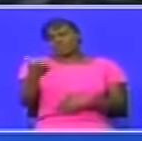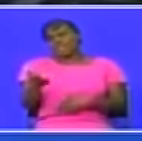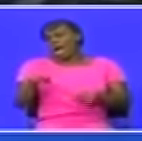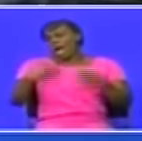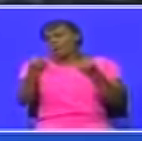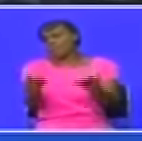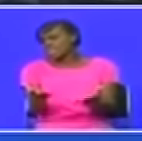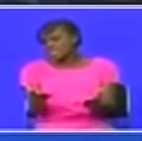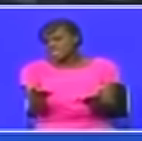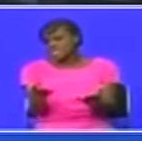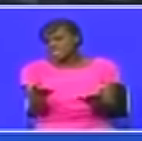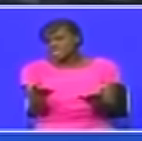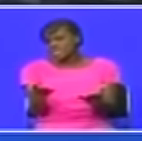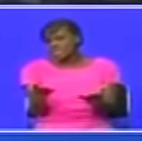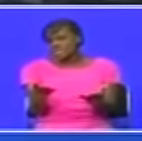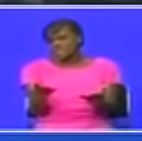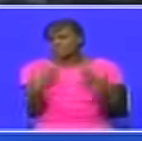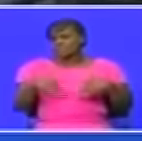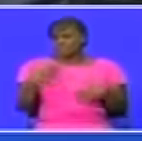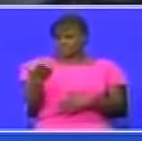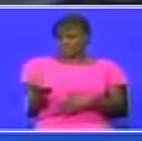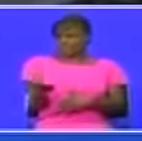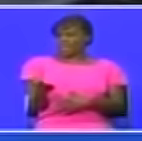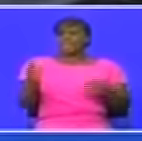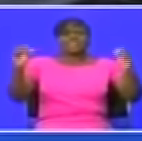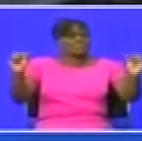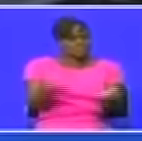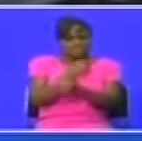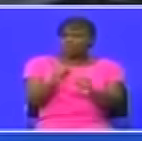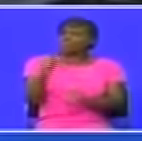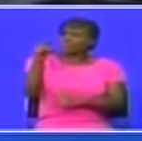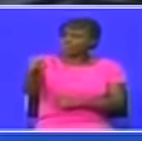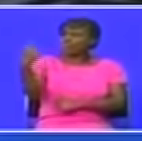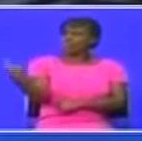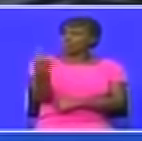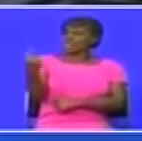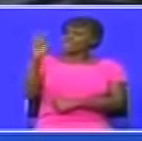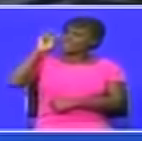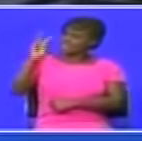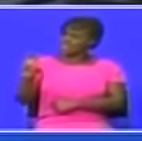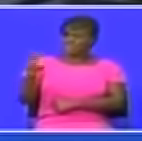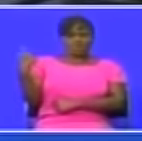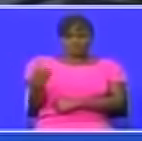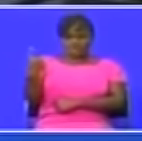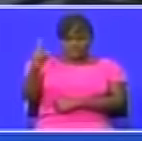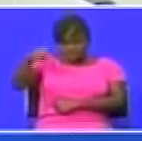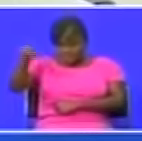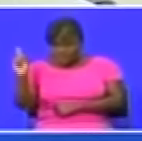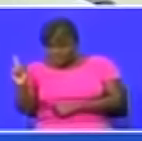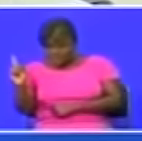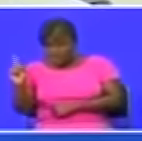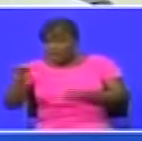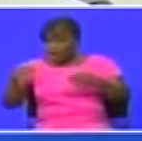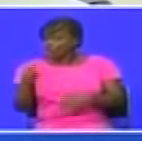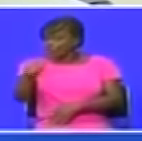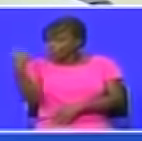It's very public what you are now doing. So it can't only be you who saw it. Correct or not correct? Or is